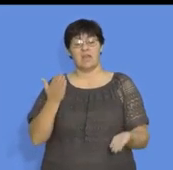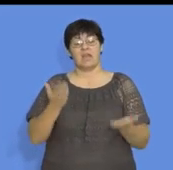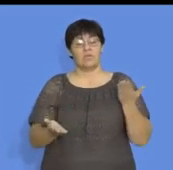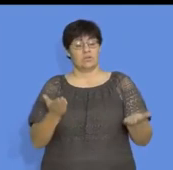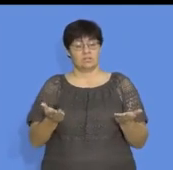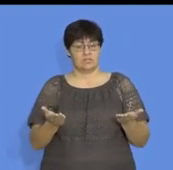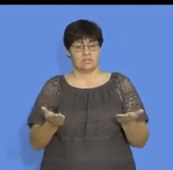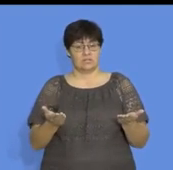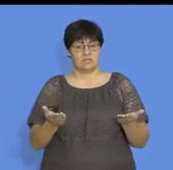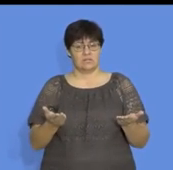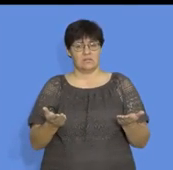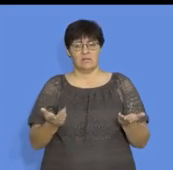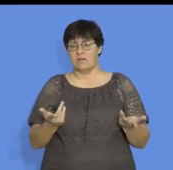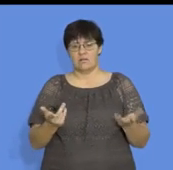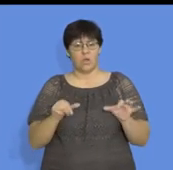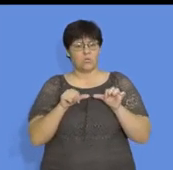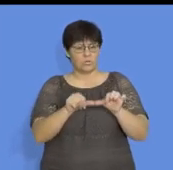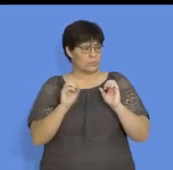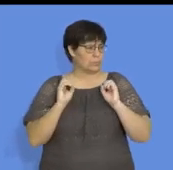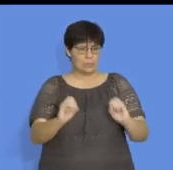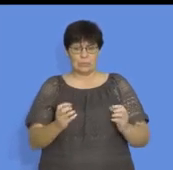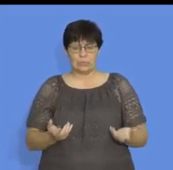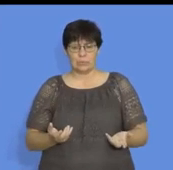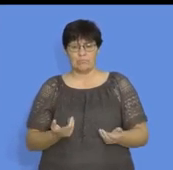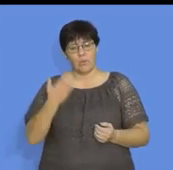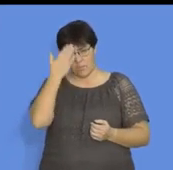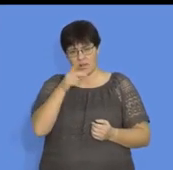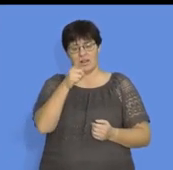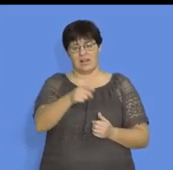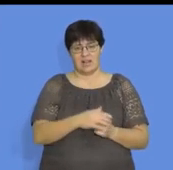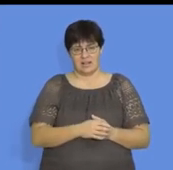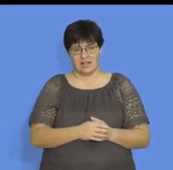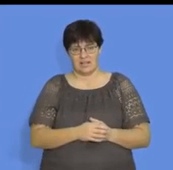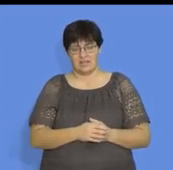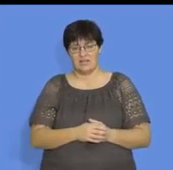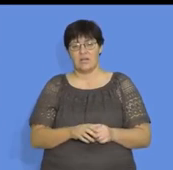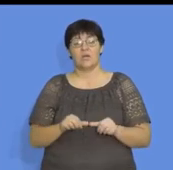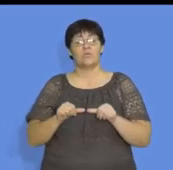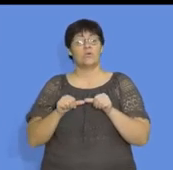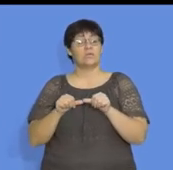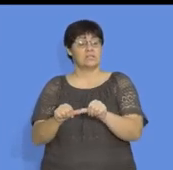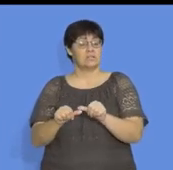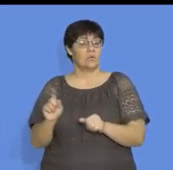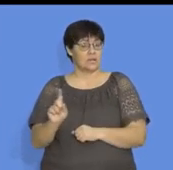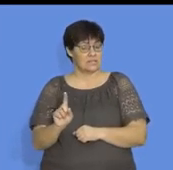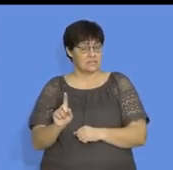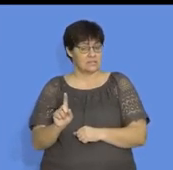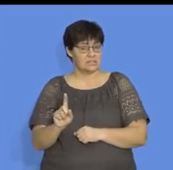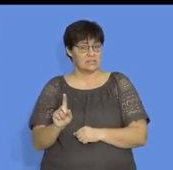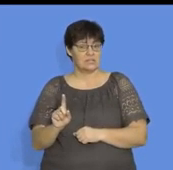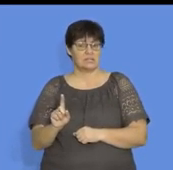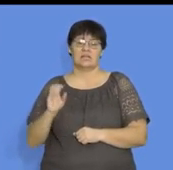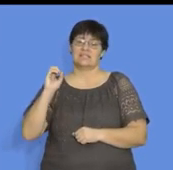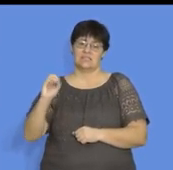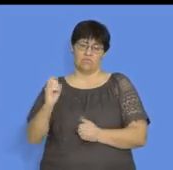an equation appears to have no constant term, then you know it means that my constant term is always